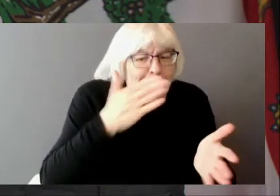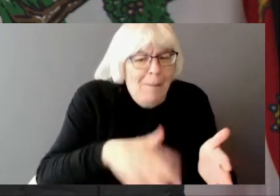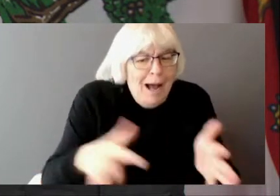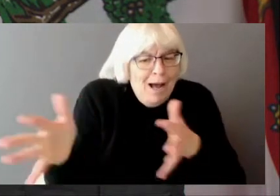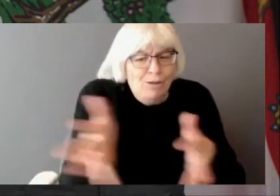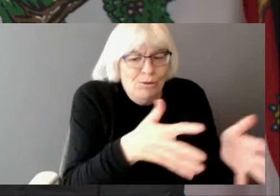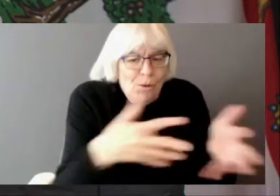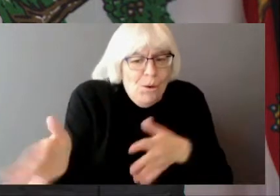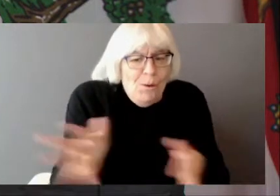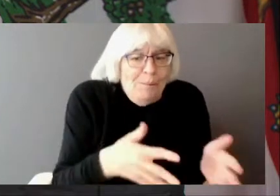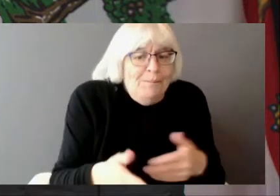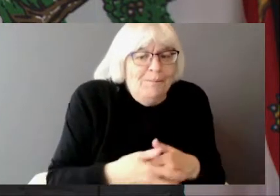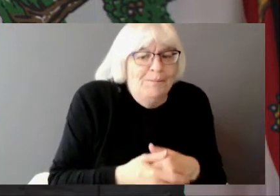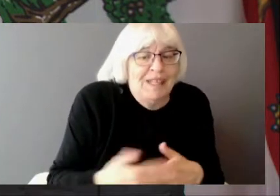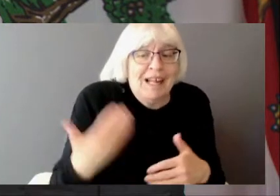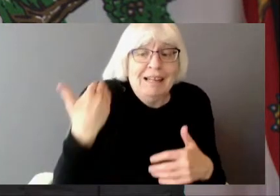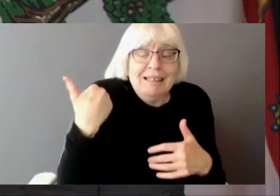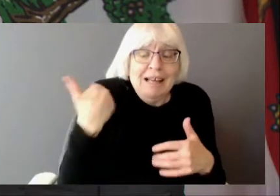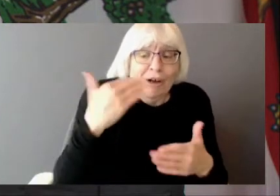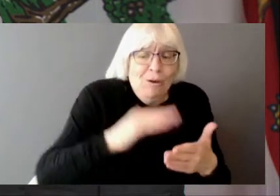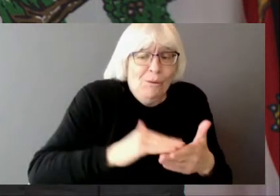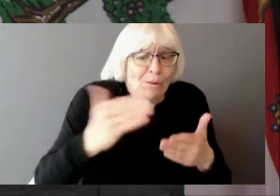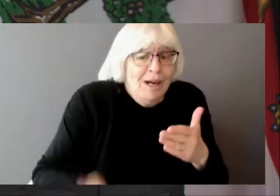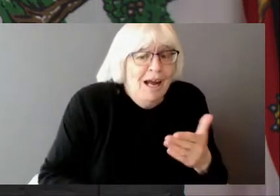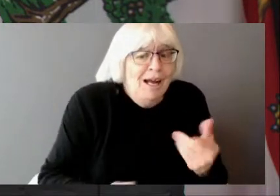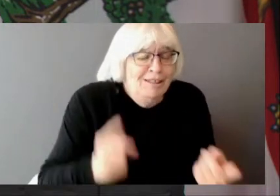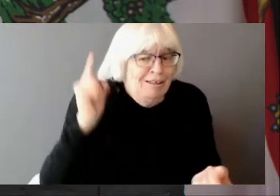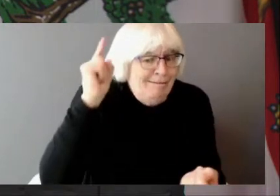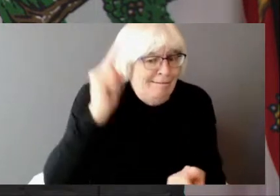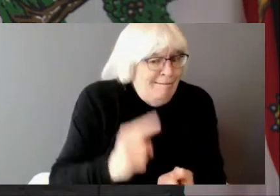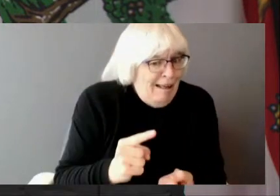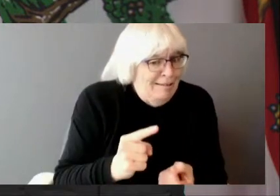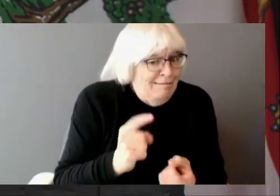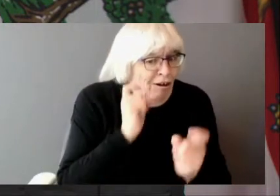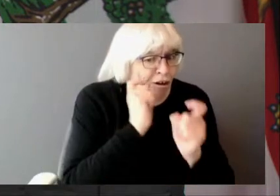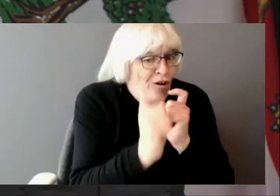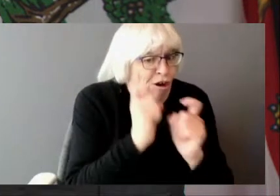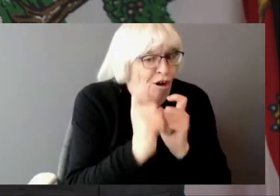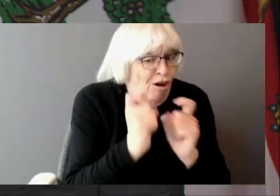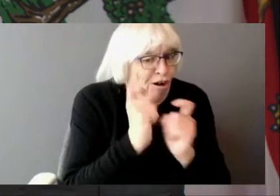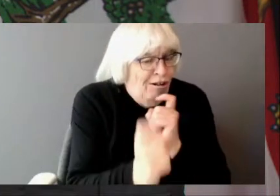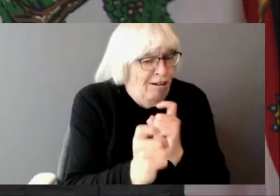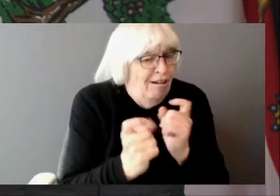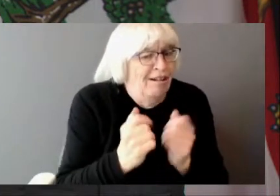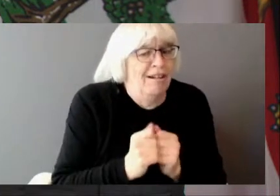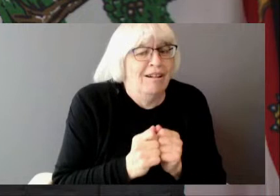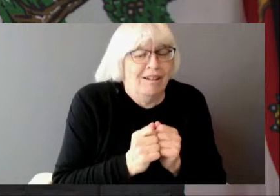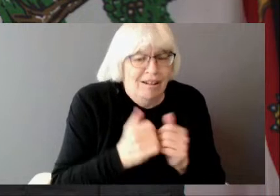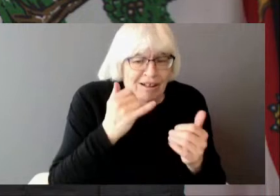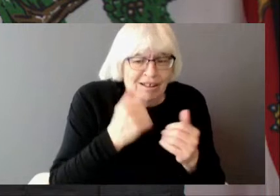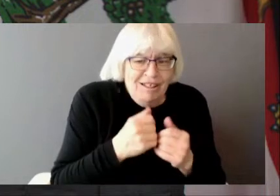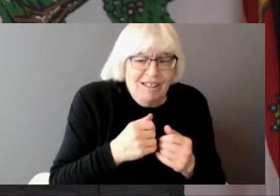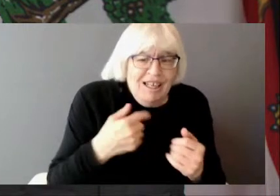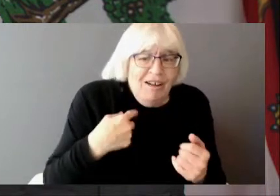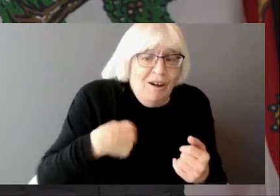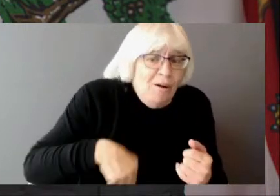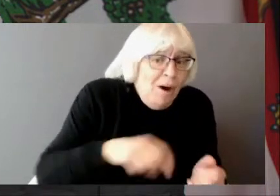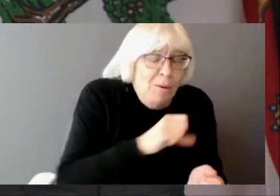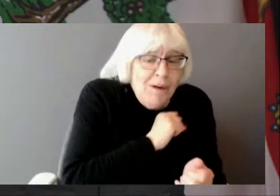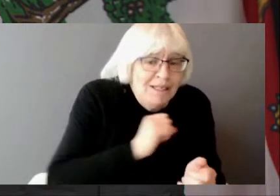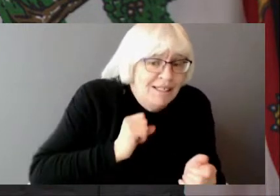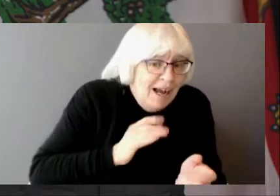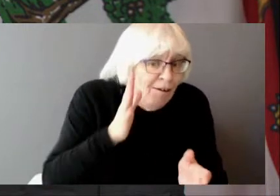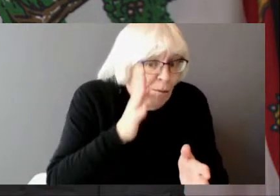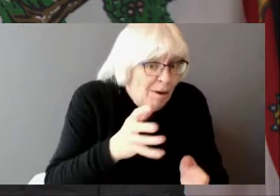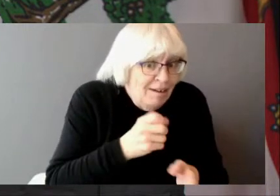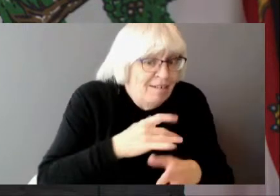was significantly lower, so these lines will be staffed for these hours at least until Friday, and we'll assess the need for continued staffing and what